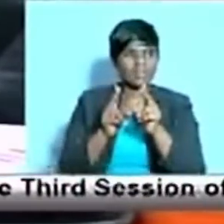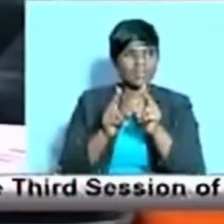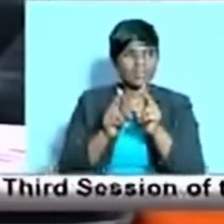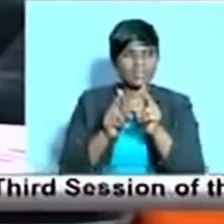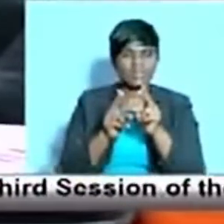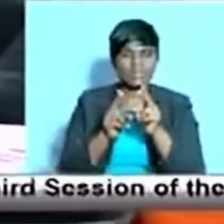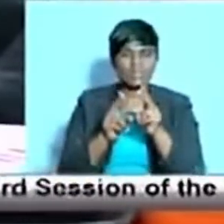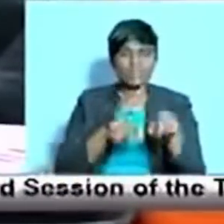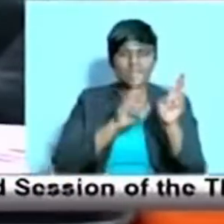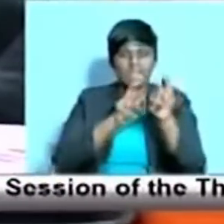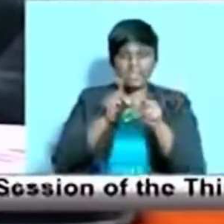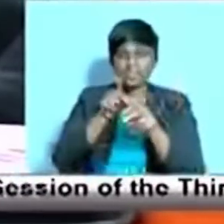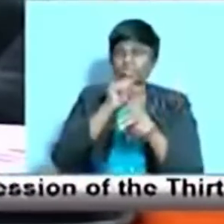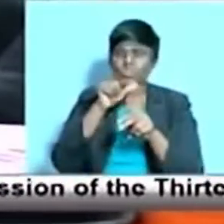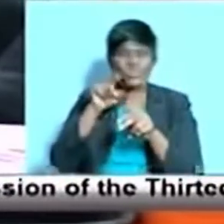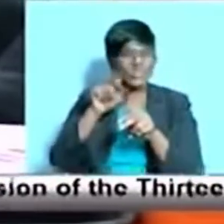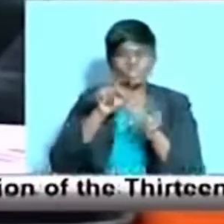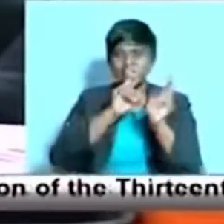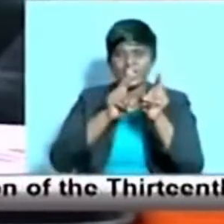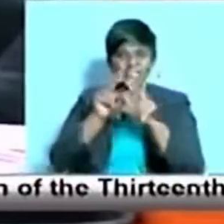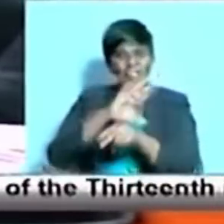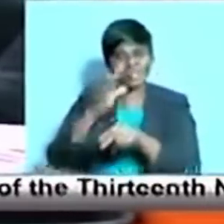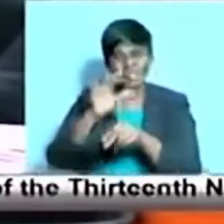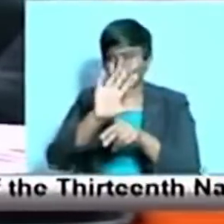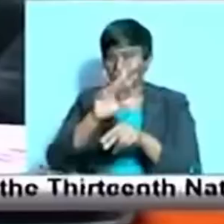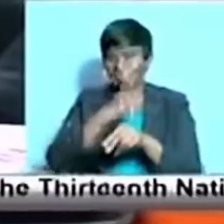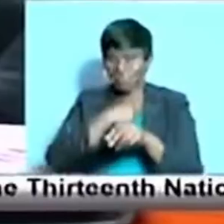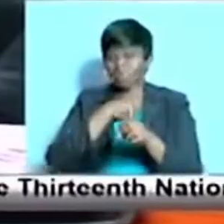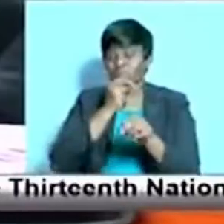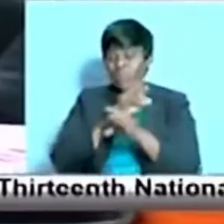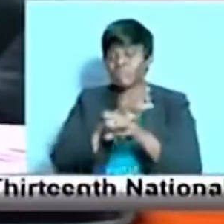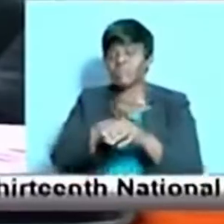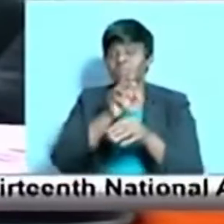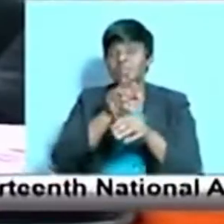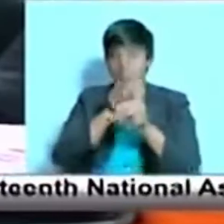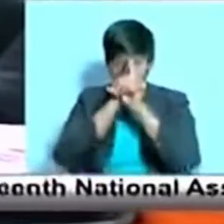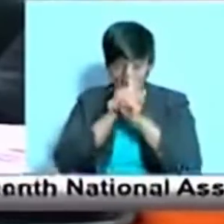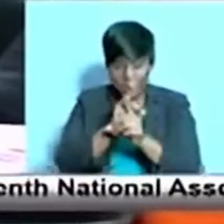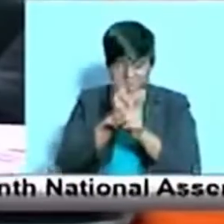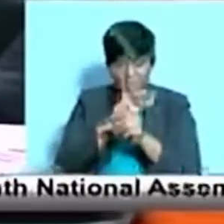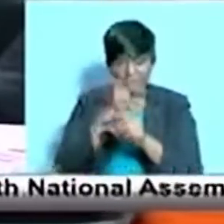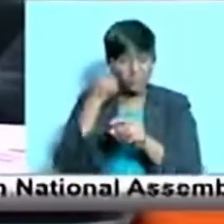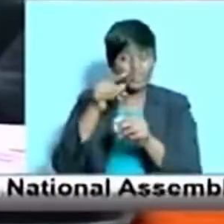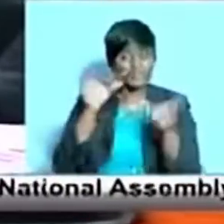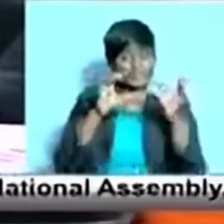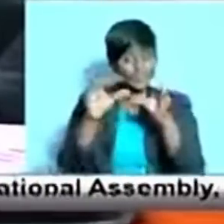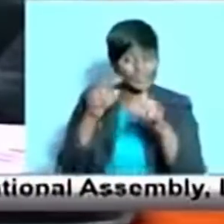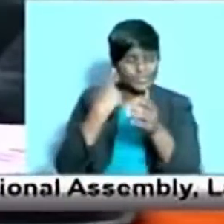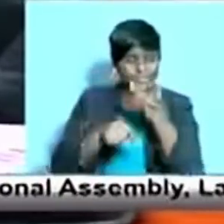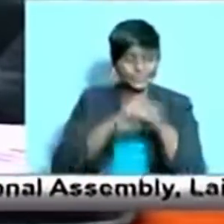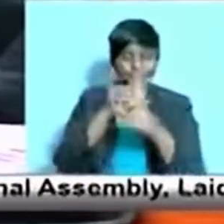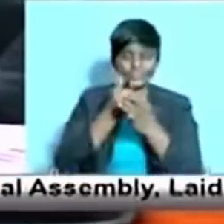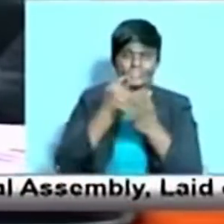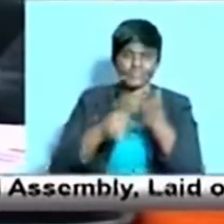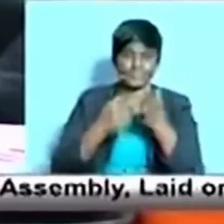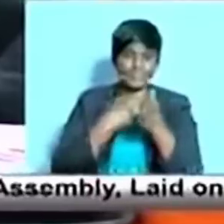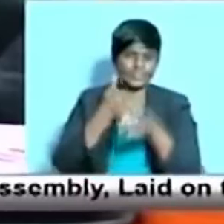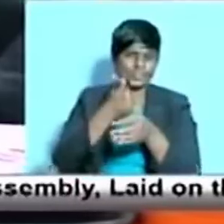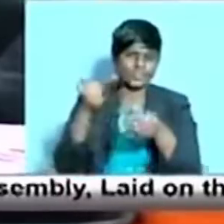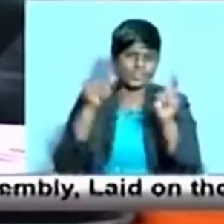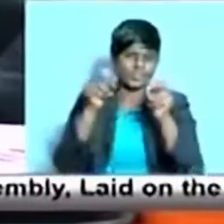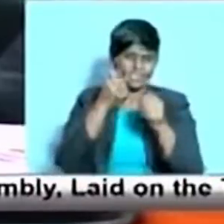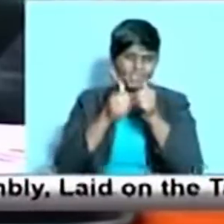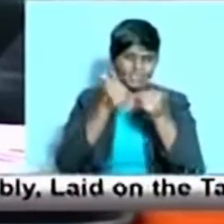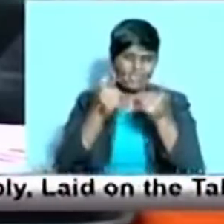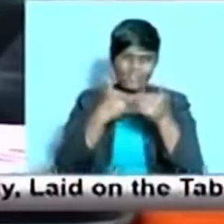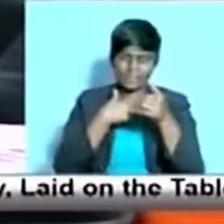to respond to the point of order. I've already given direction. Committees, that is another subject, because